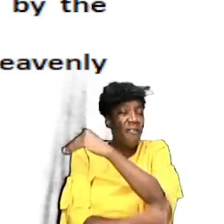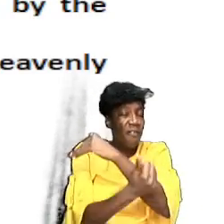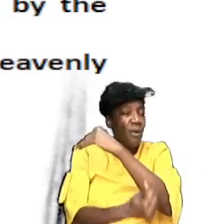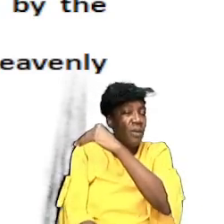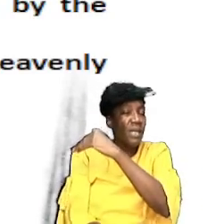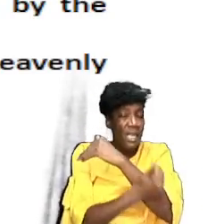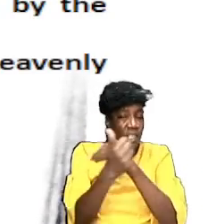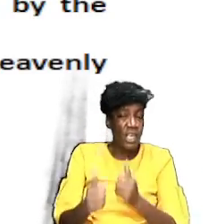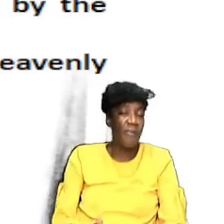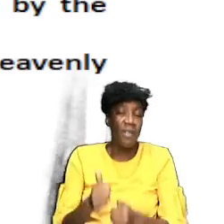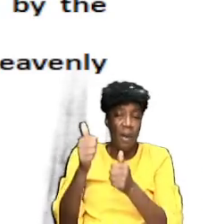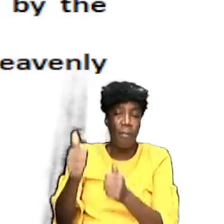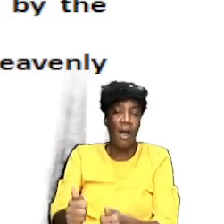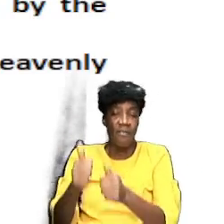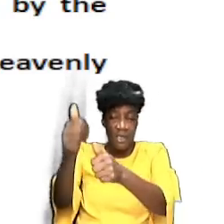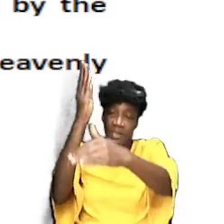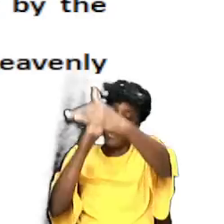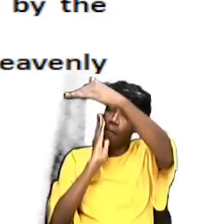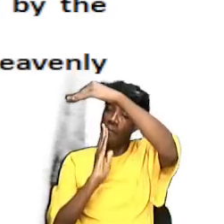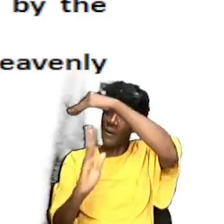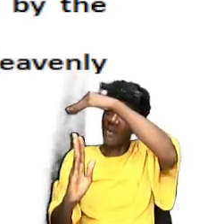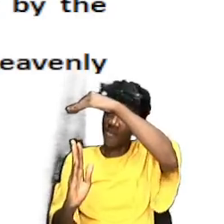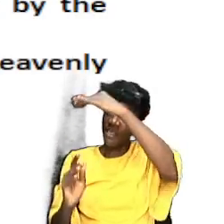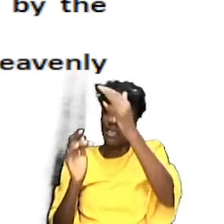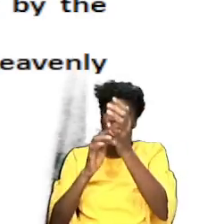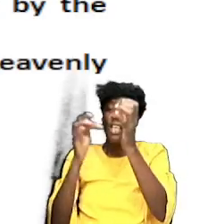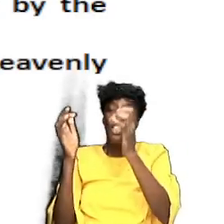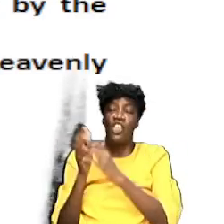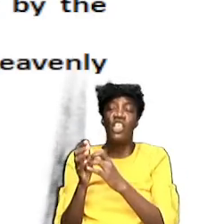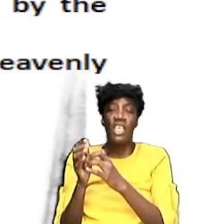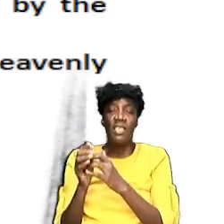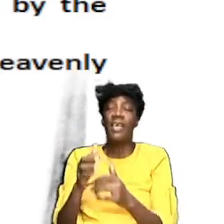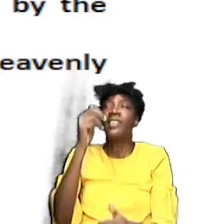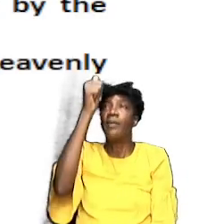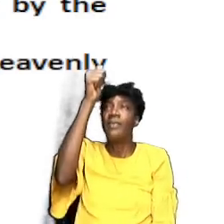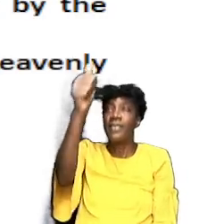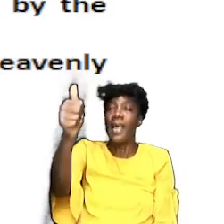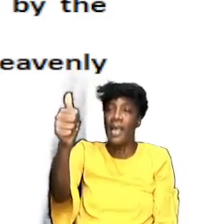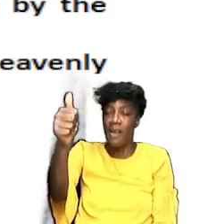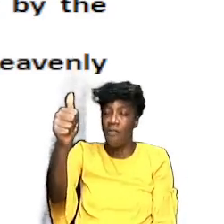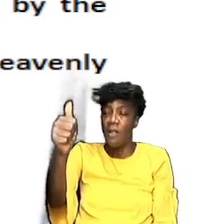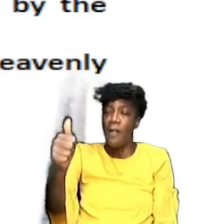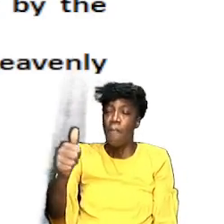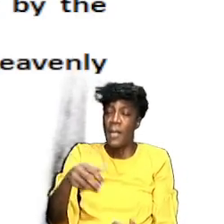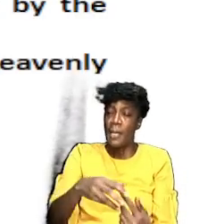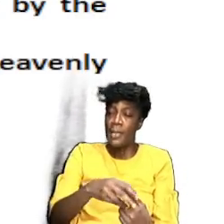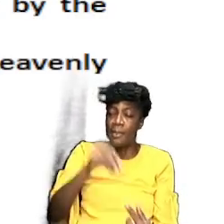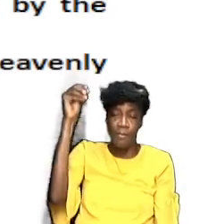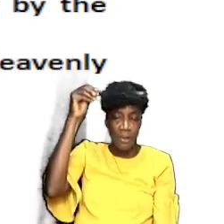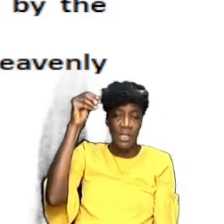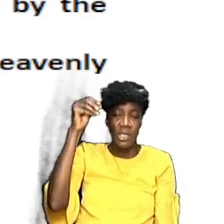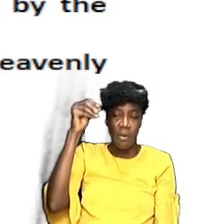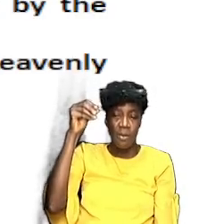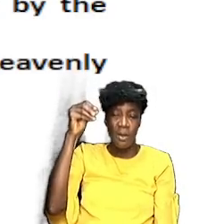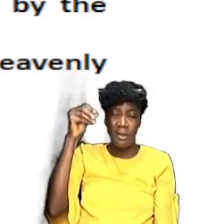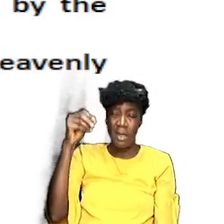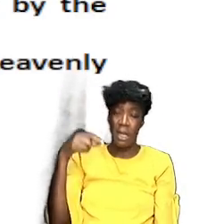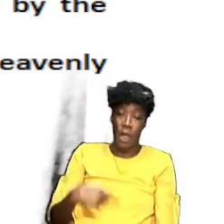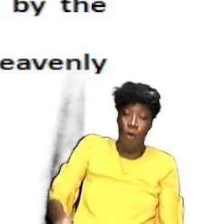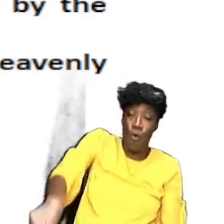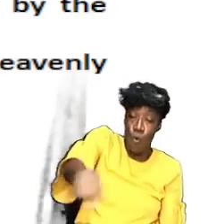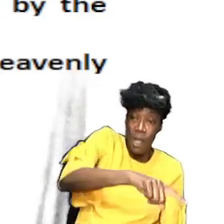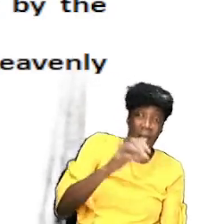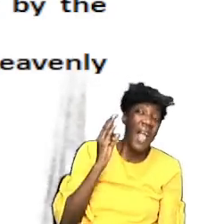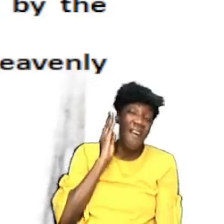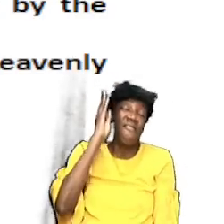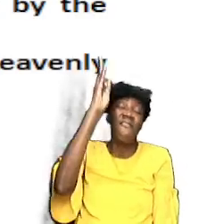the apostles and the prophets, and Jesus Himself being the chief cornerstone. Amen. We which are afar off, the